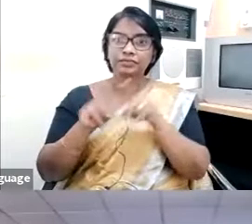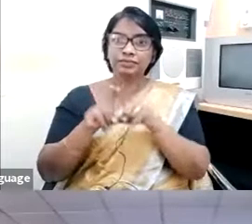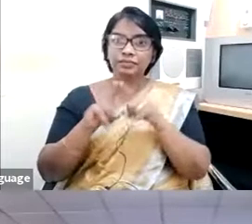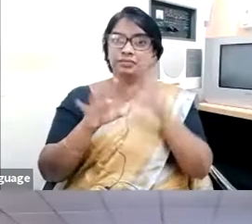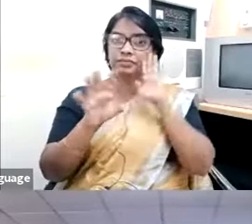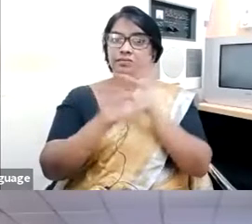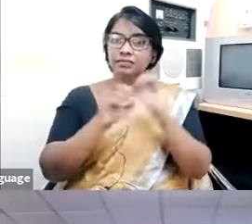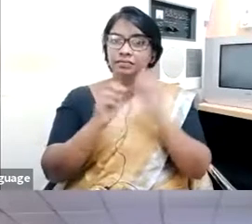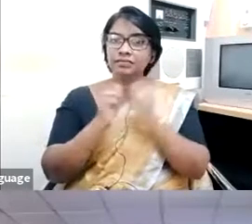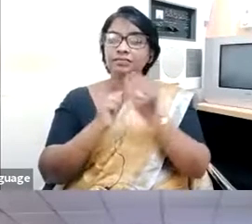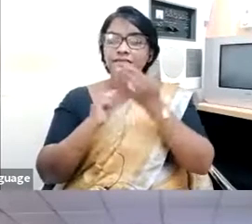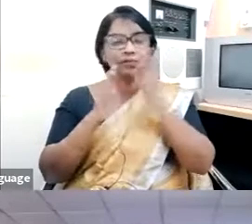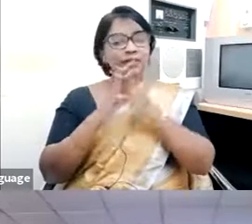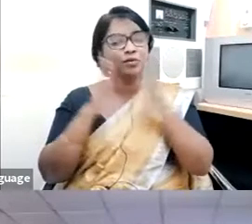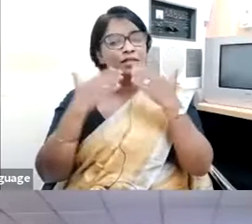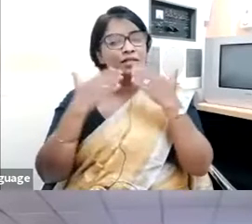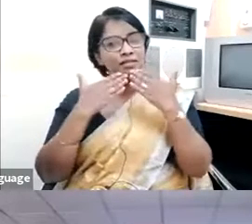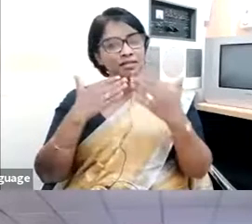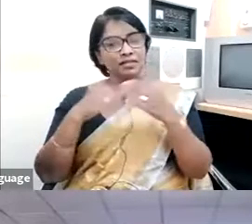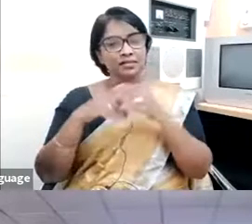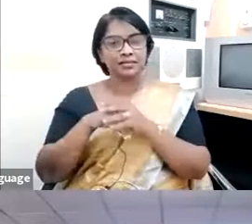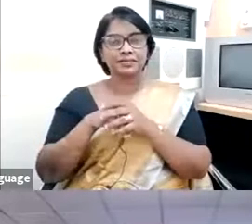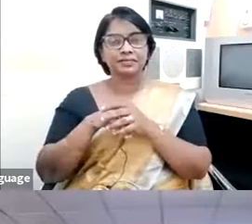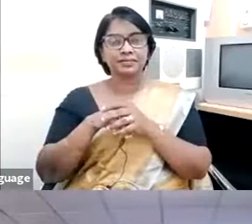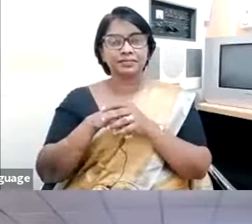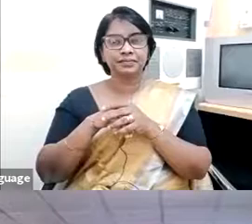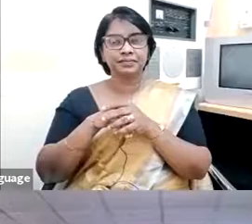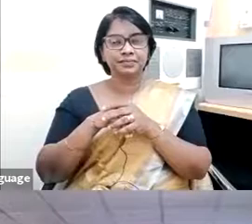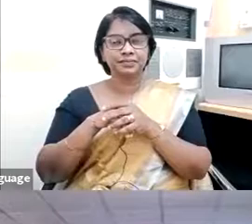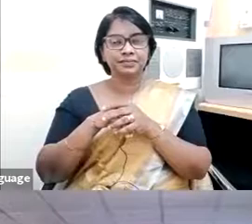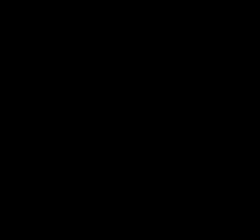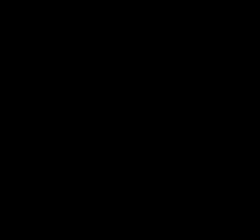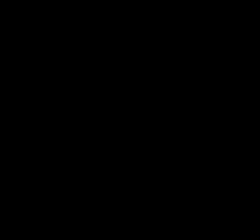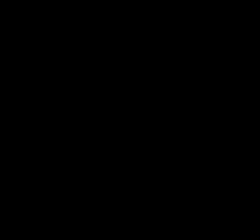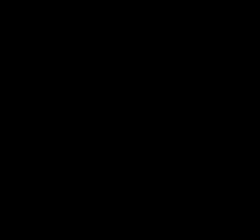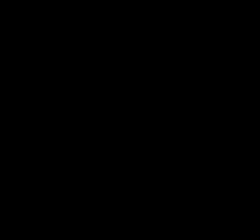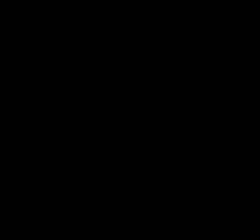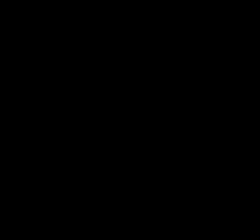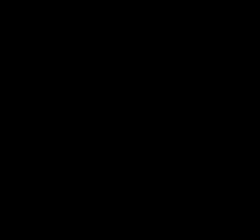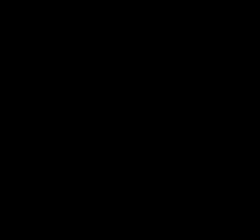let's start behaving like we have an emergency. Thank you very much.